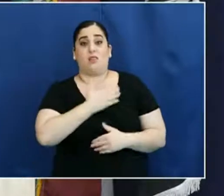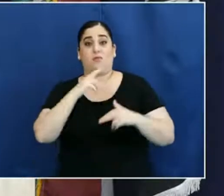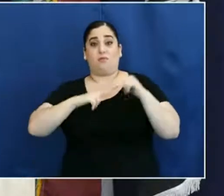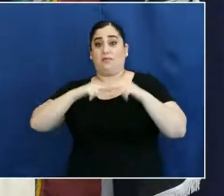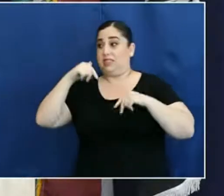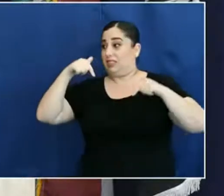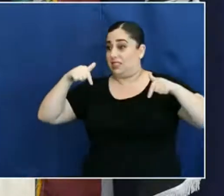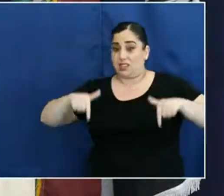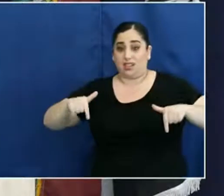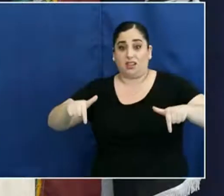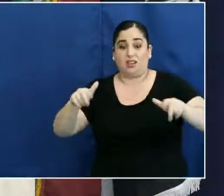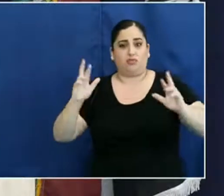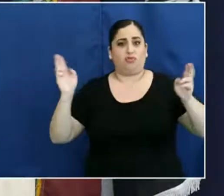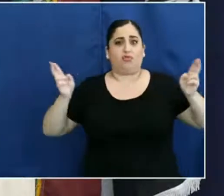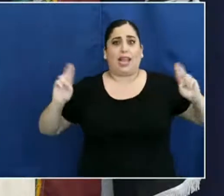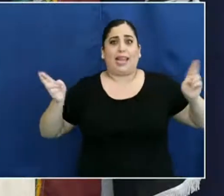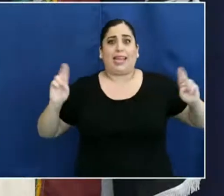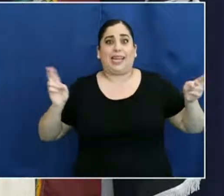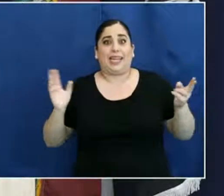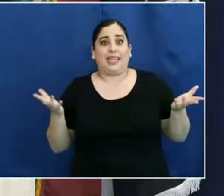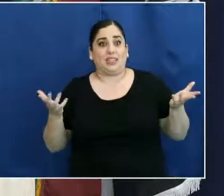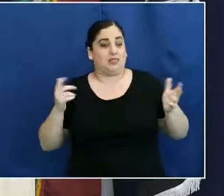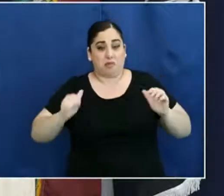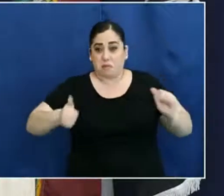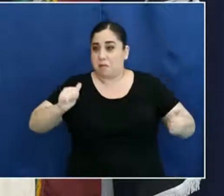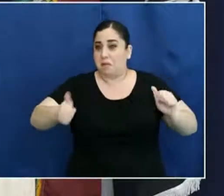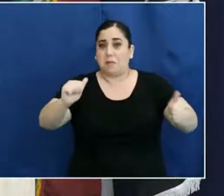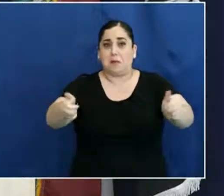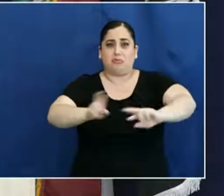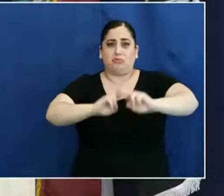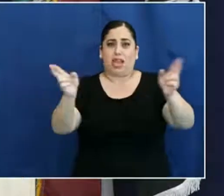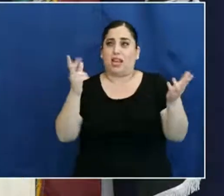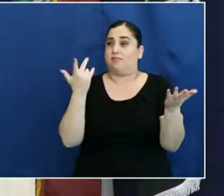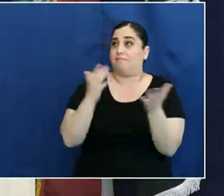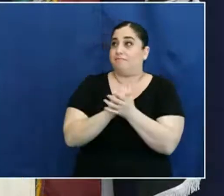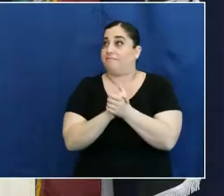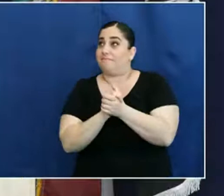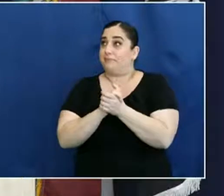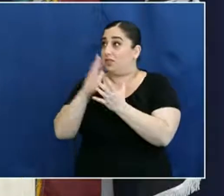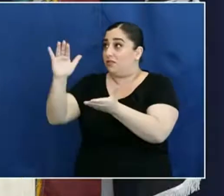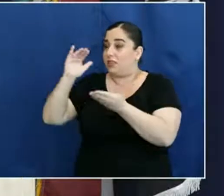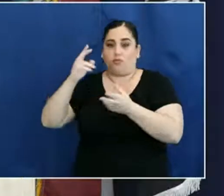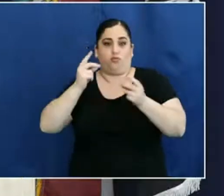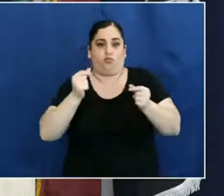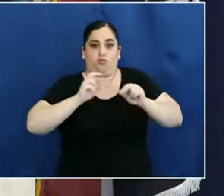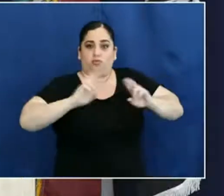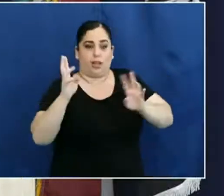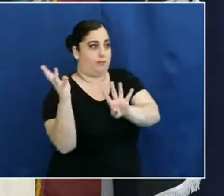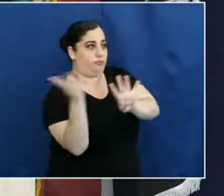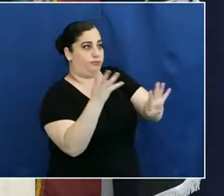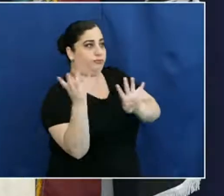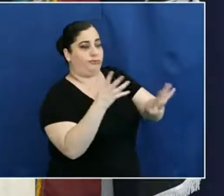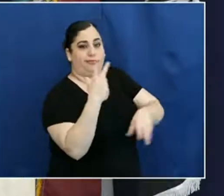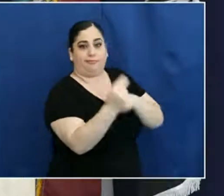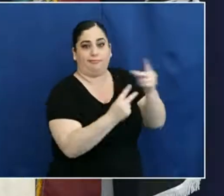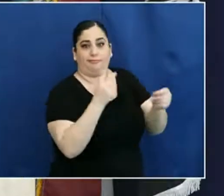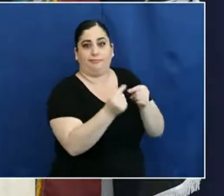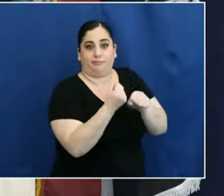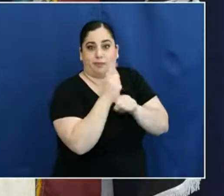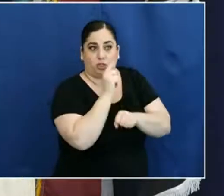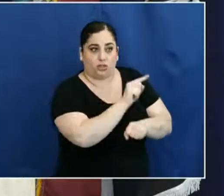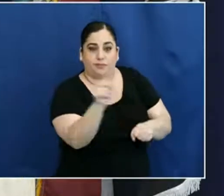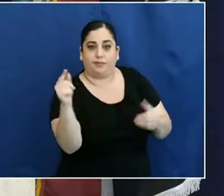beyond what we have now, and so we're preparing for that as well. We'll have to ensure proper follow-up, tracking folks down to make sure